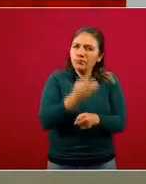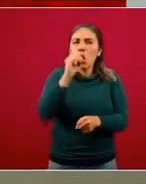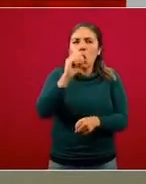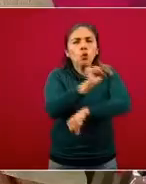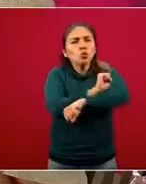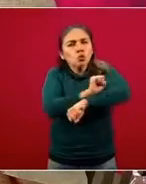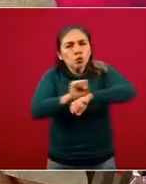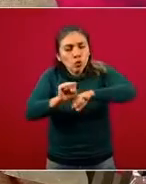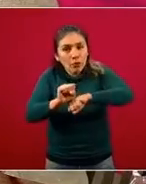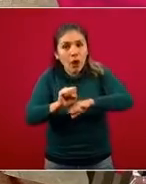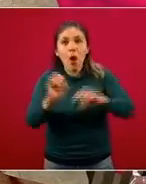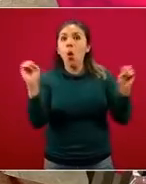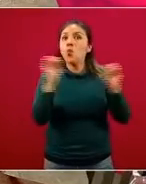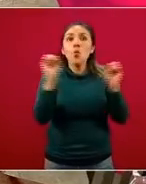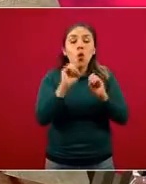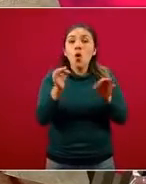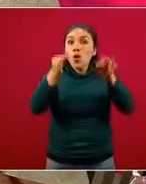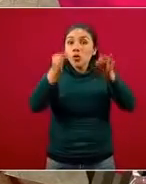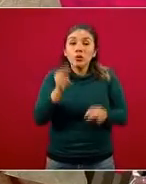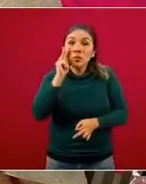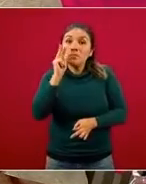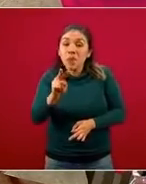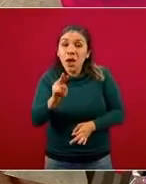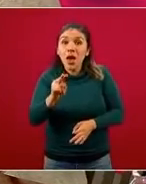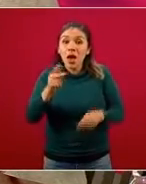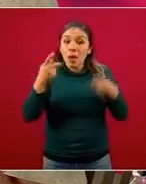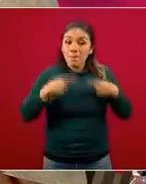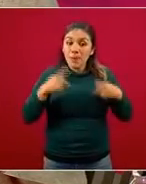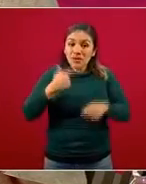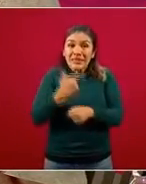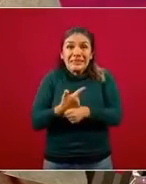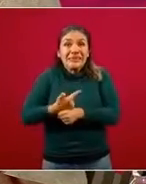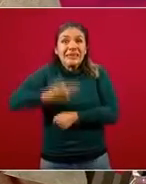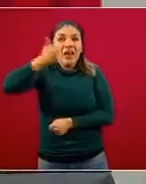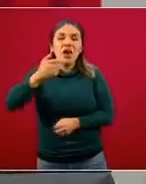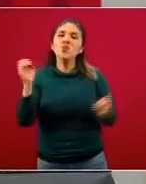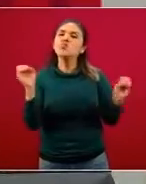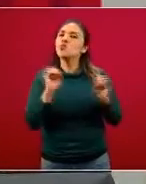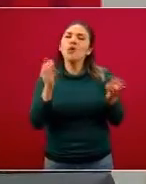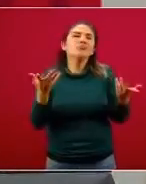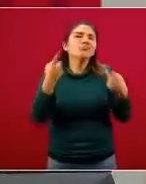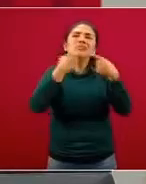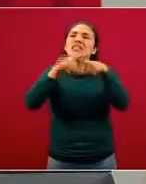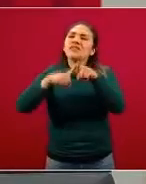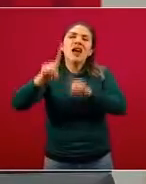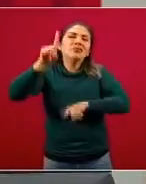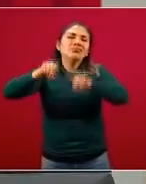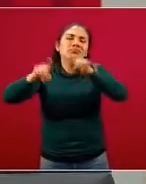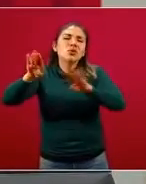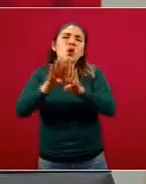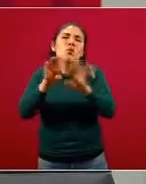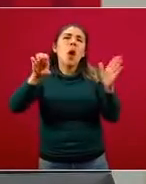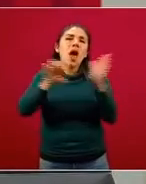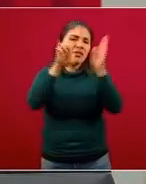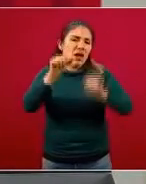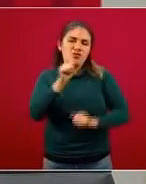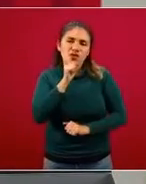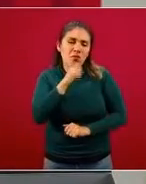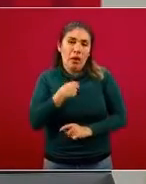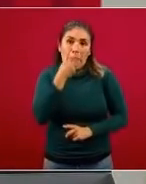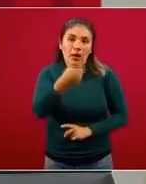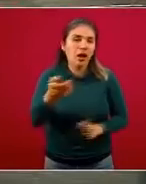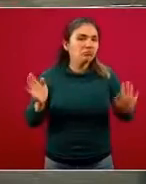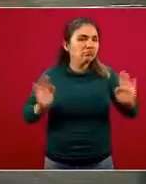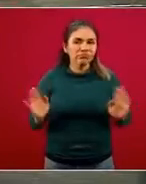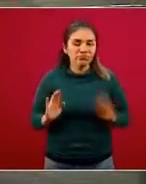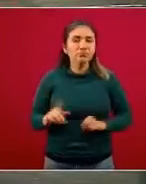cases. Unfortunately, this study was not aimed at showing efficacy in serious cases. We are